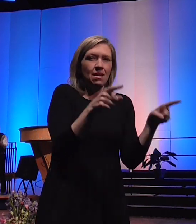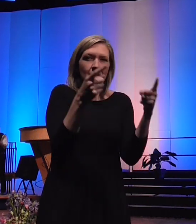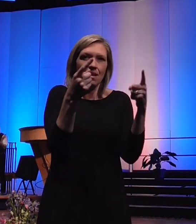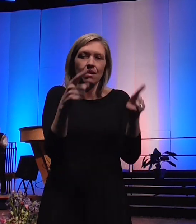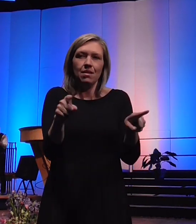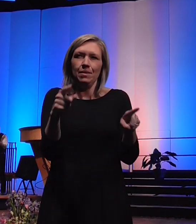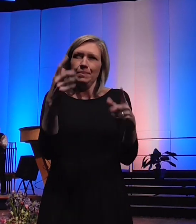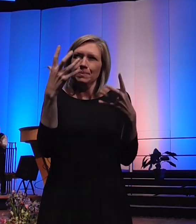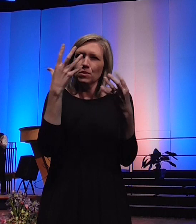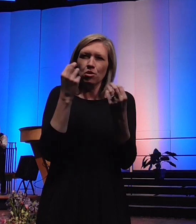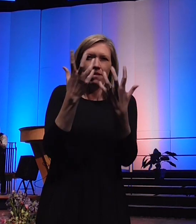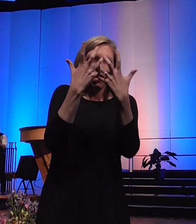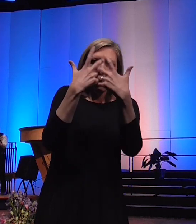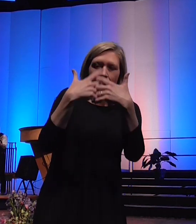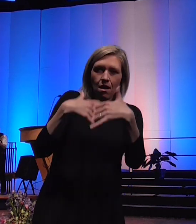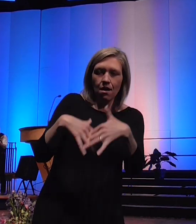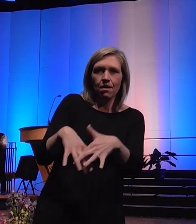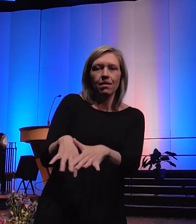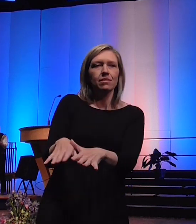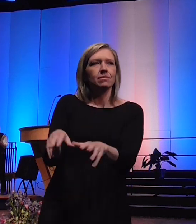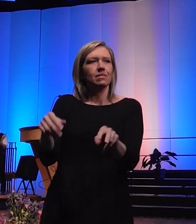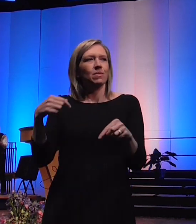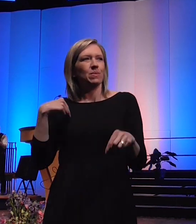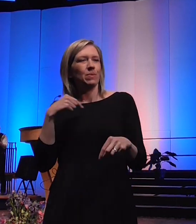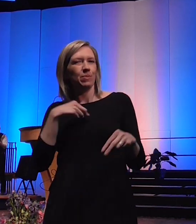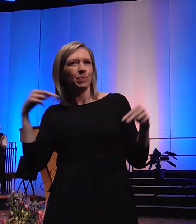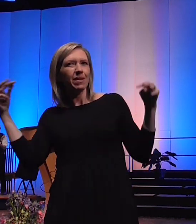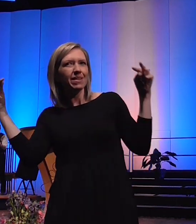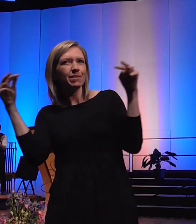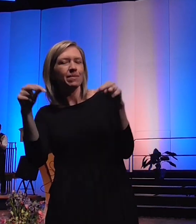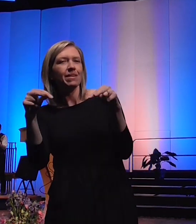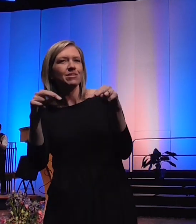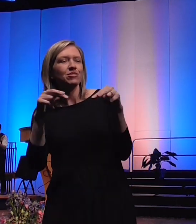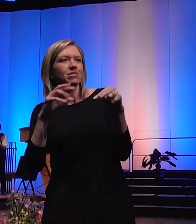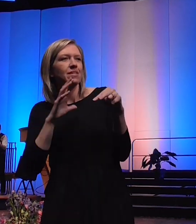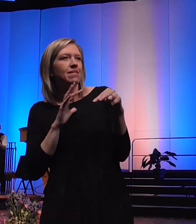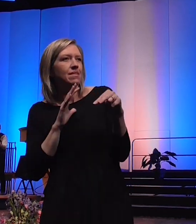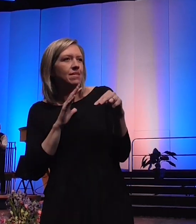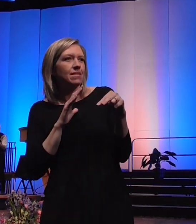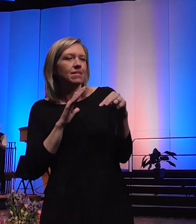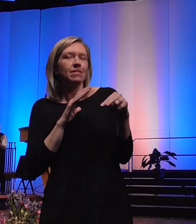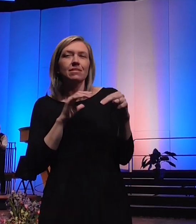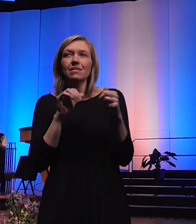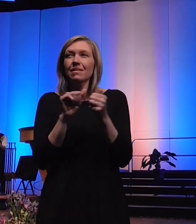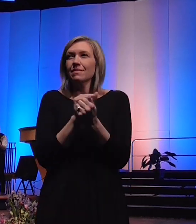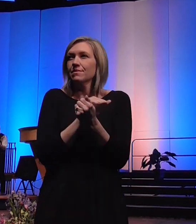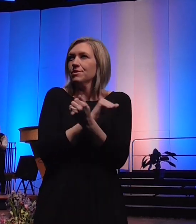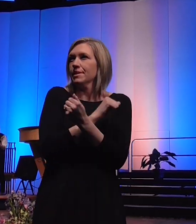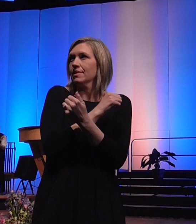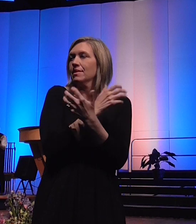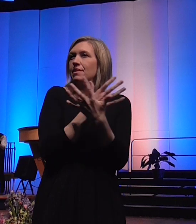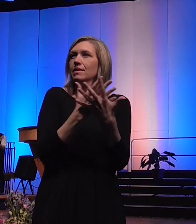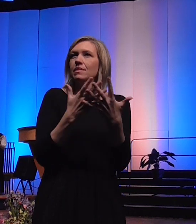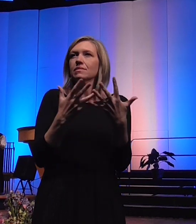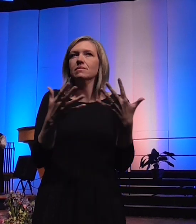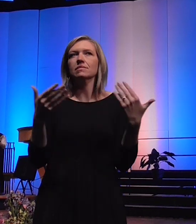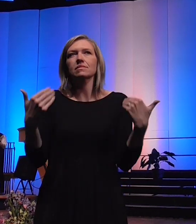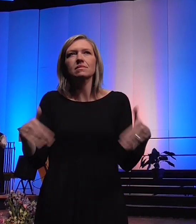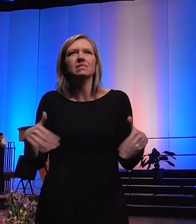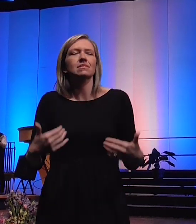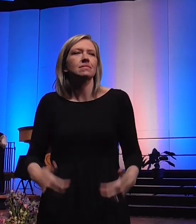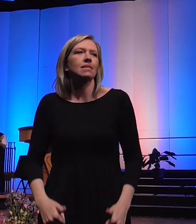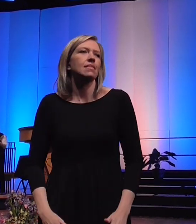unfolding right before our eyes. Everything